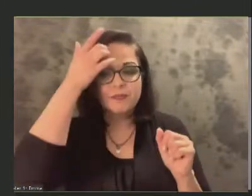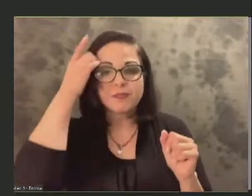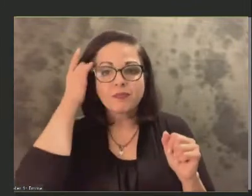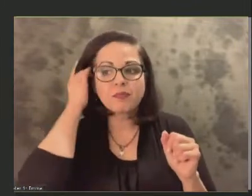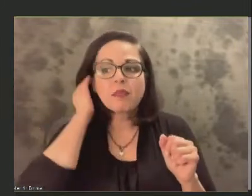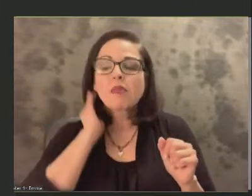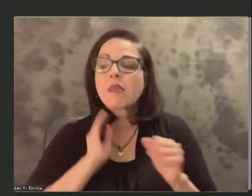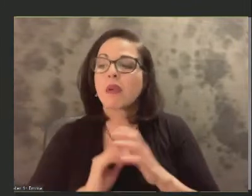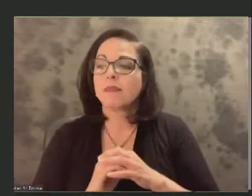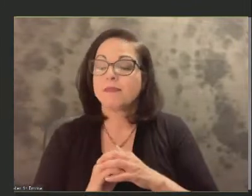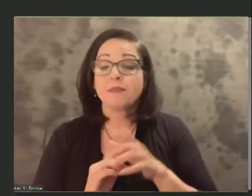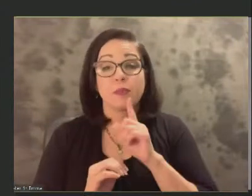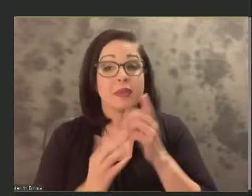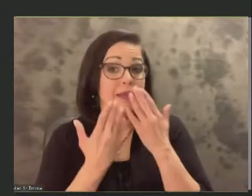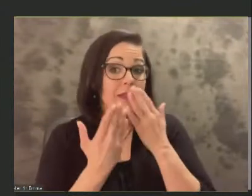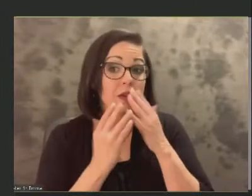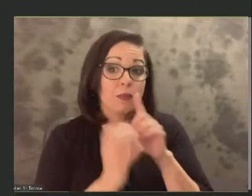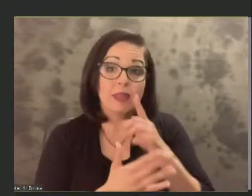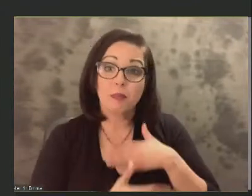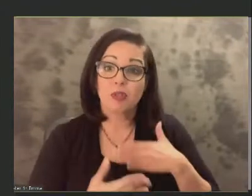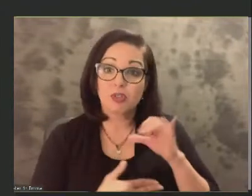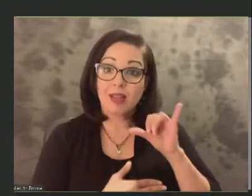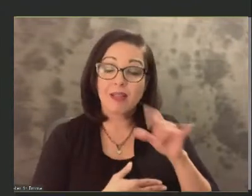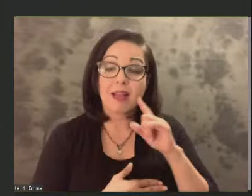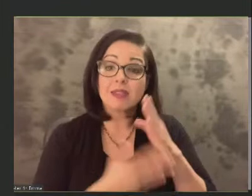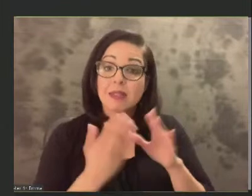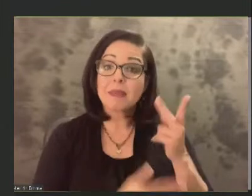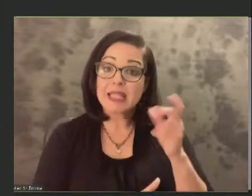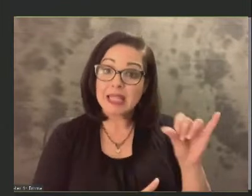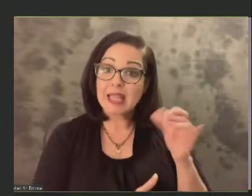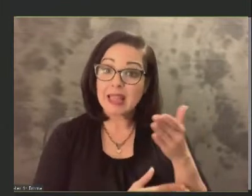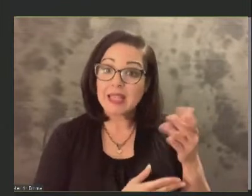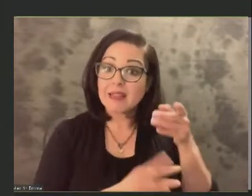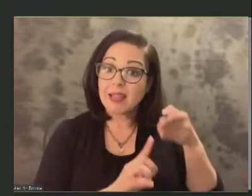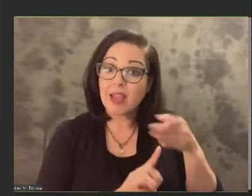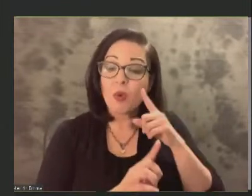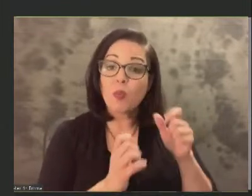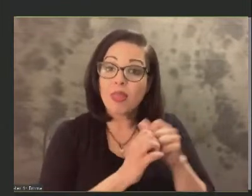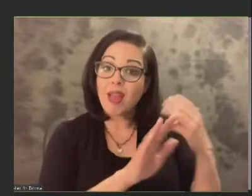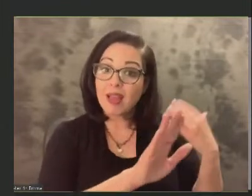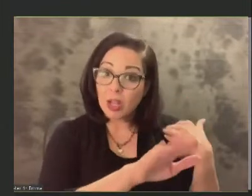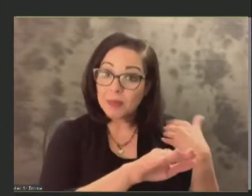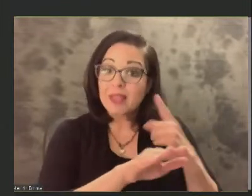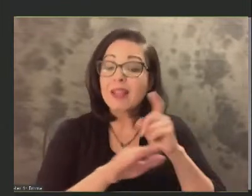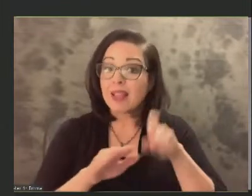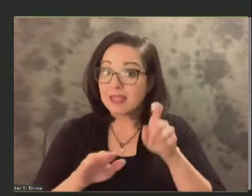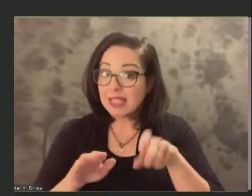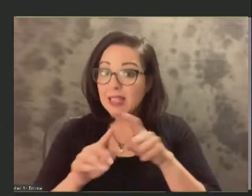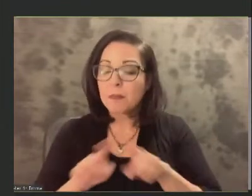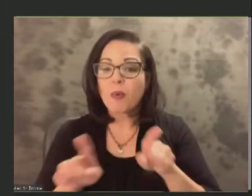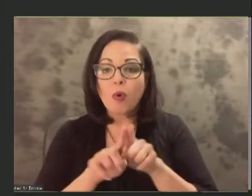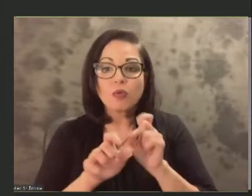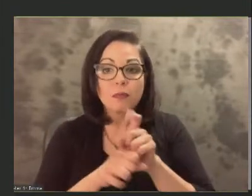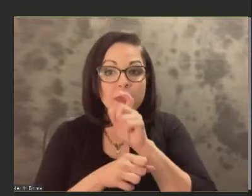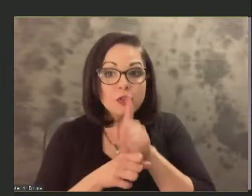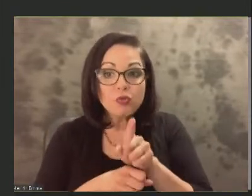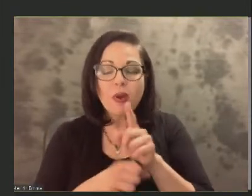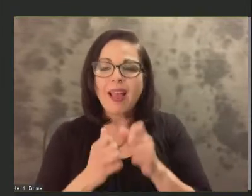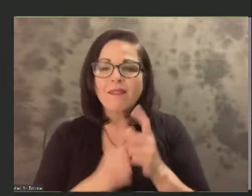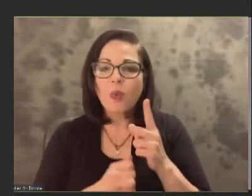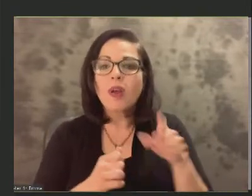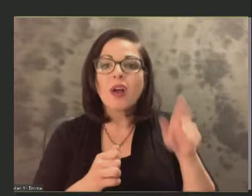Watts. Really appreciate that, because you said some key things there. Along with the accountability, which is needed, we also have to be sure people understand the